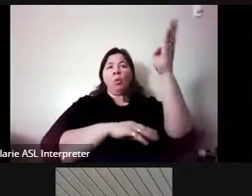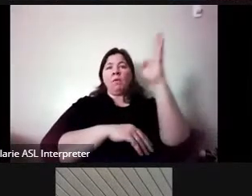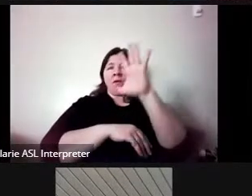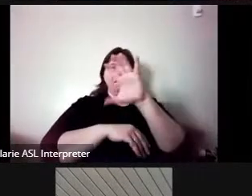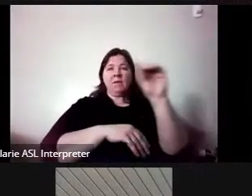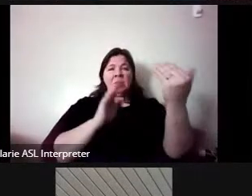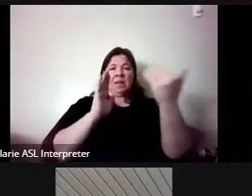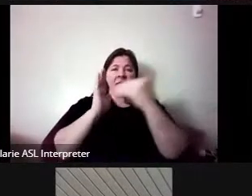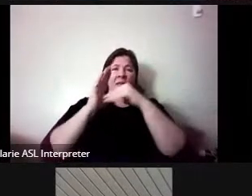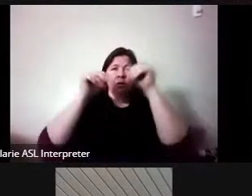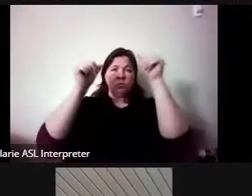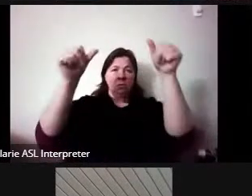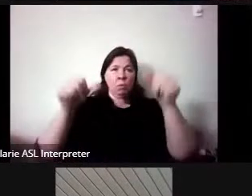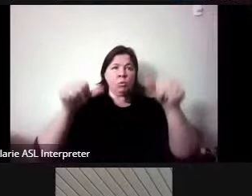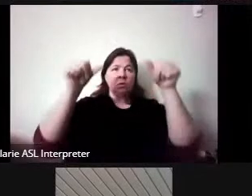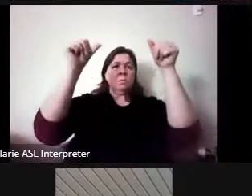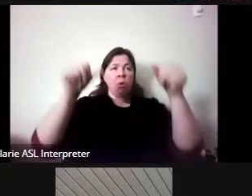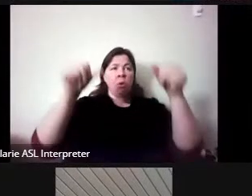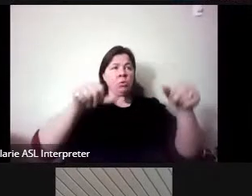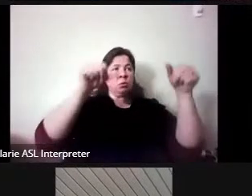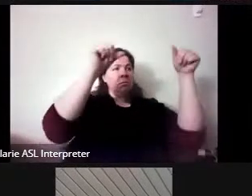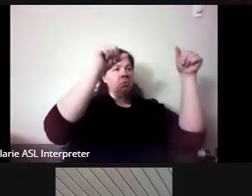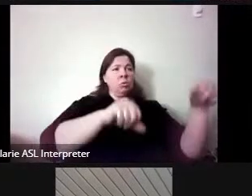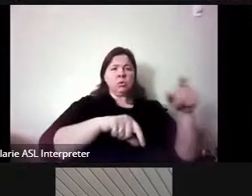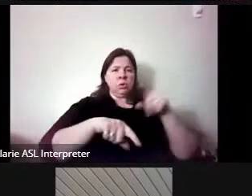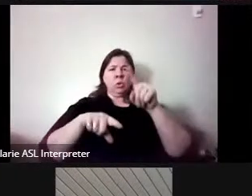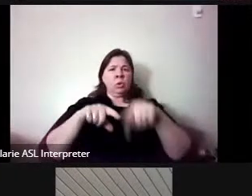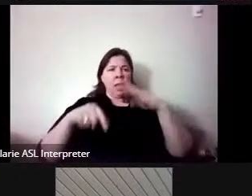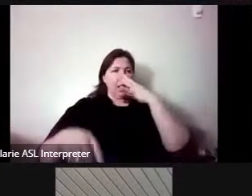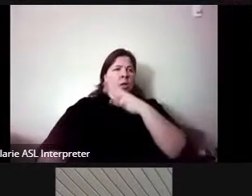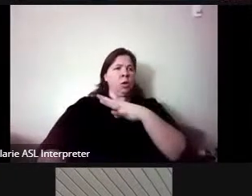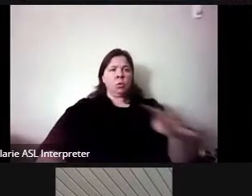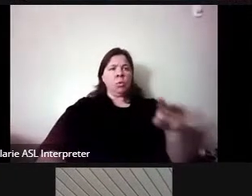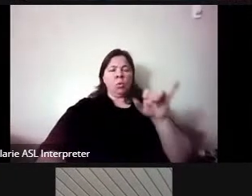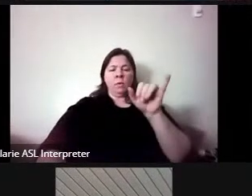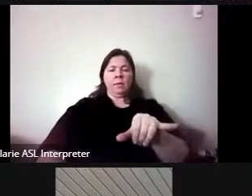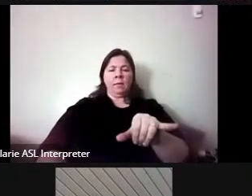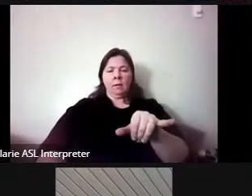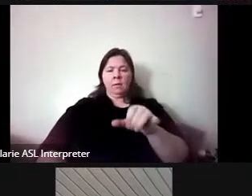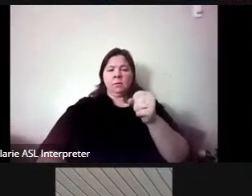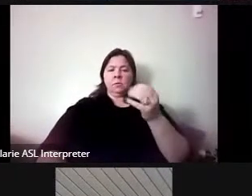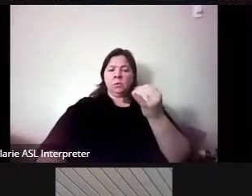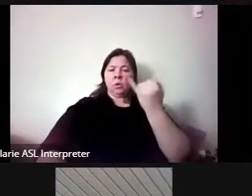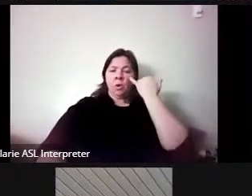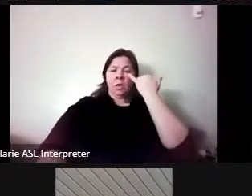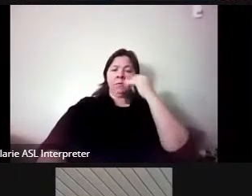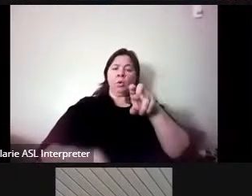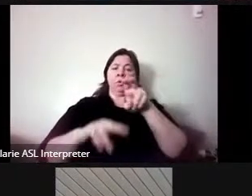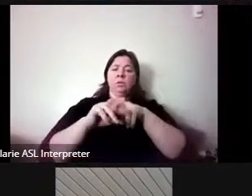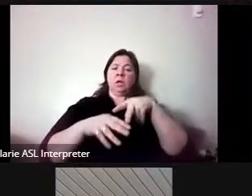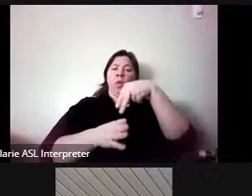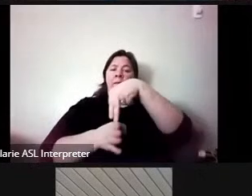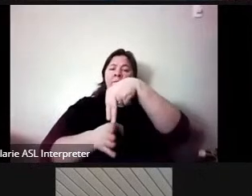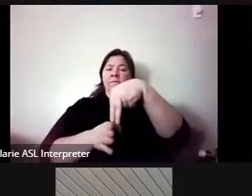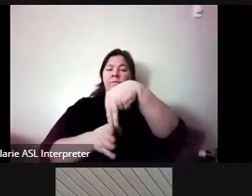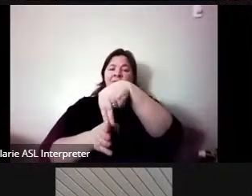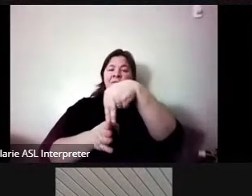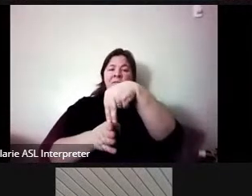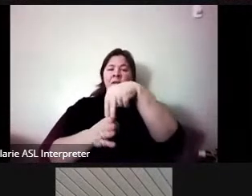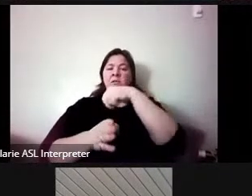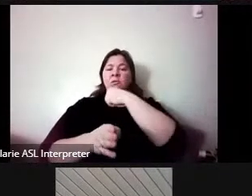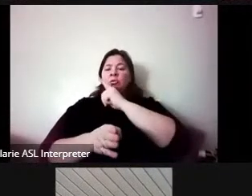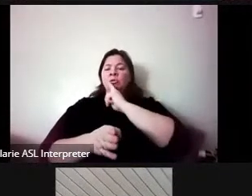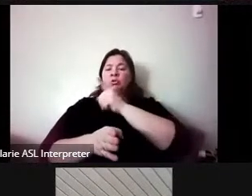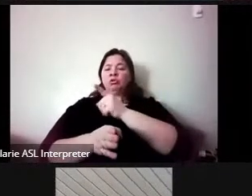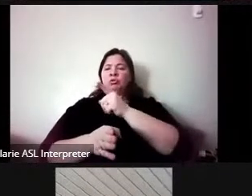50,000 posts out there about Onpassive. You cannot ignore that. So if you're sitting on the fence and not sure